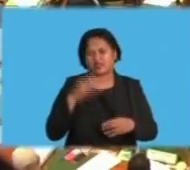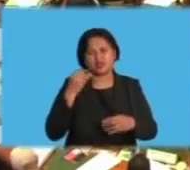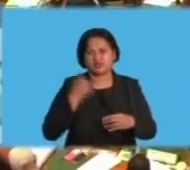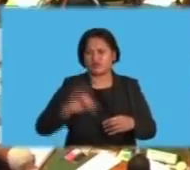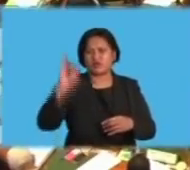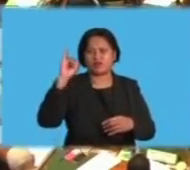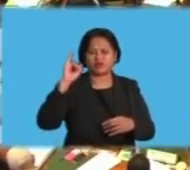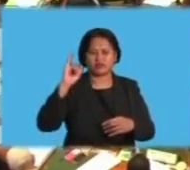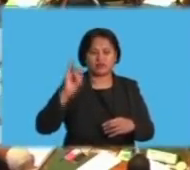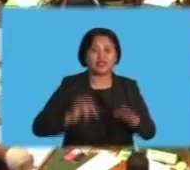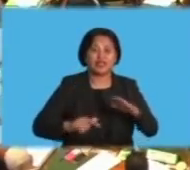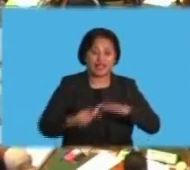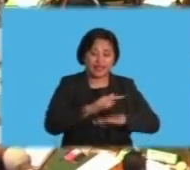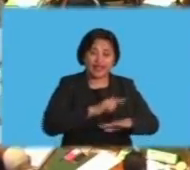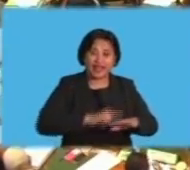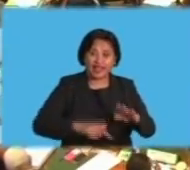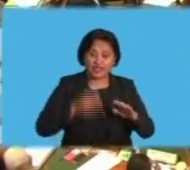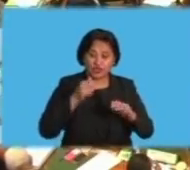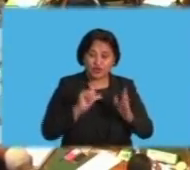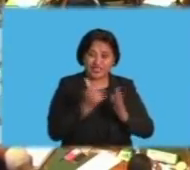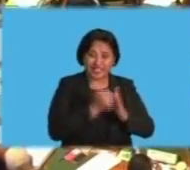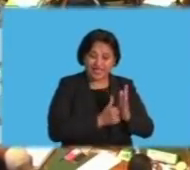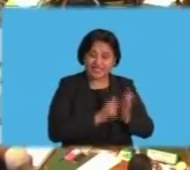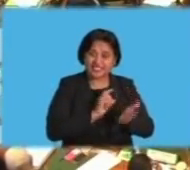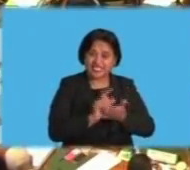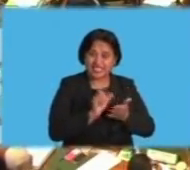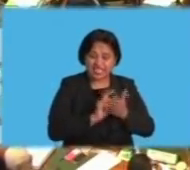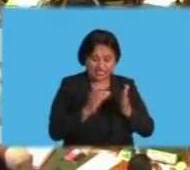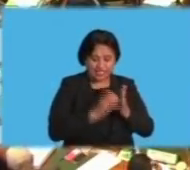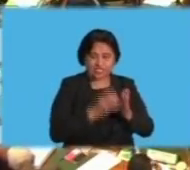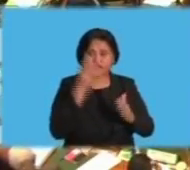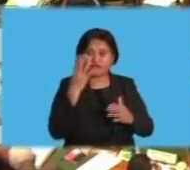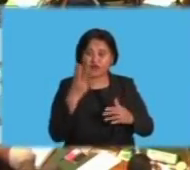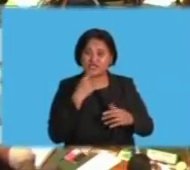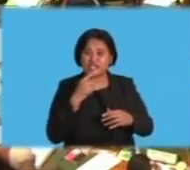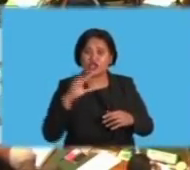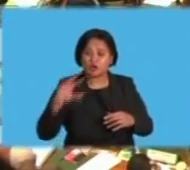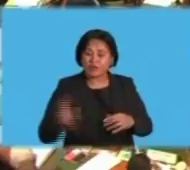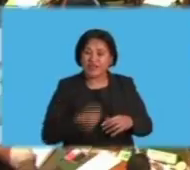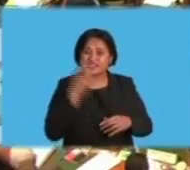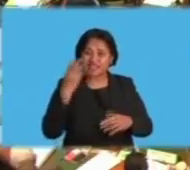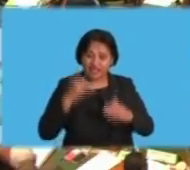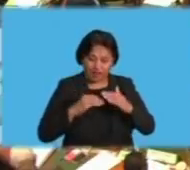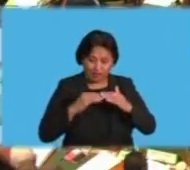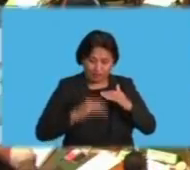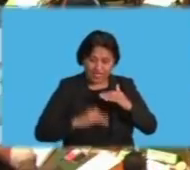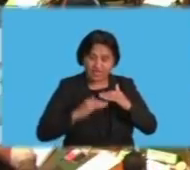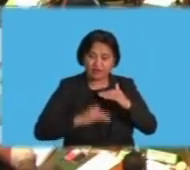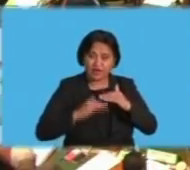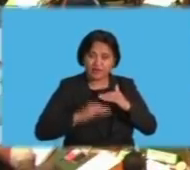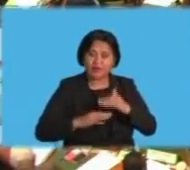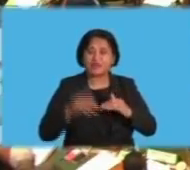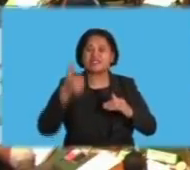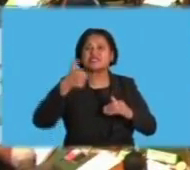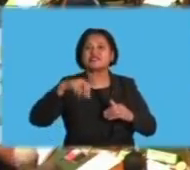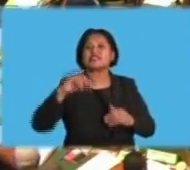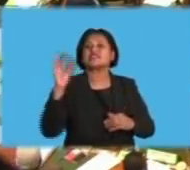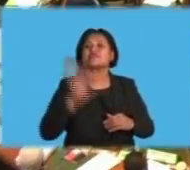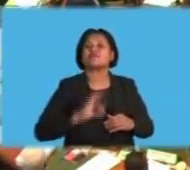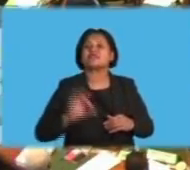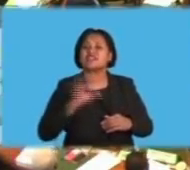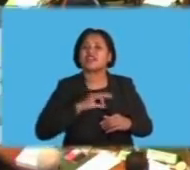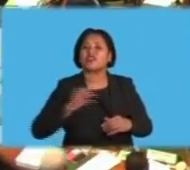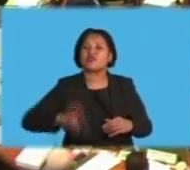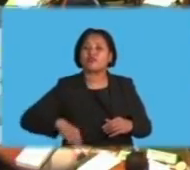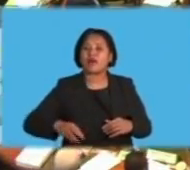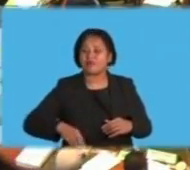pertaining to the Land Use Act quite clearly, Section 4 states you must get a minimum of 60% of the members of